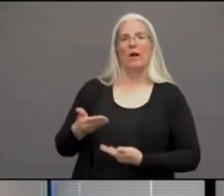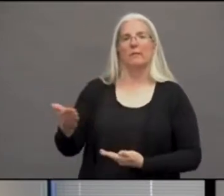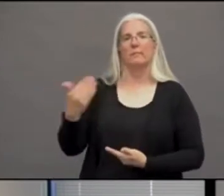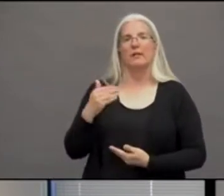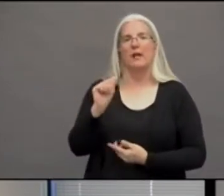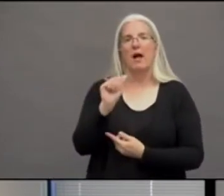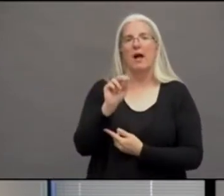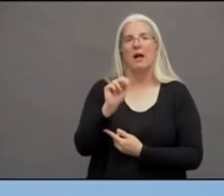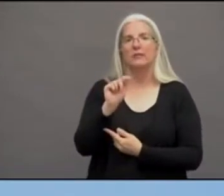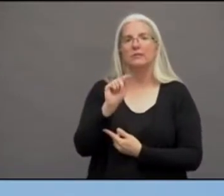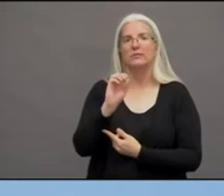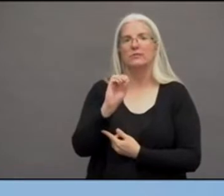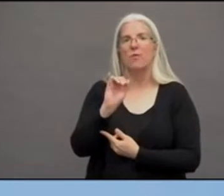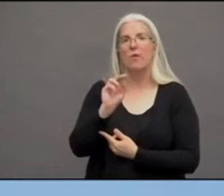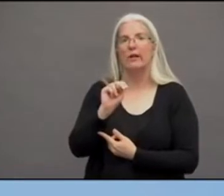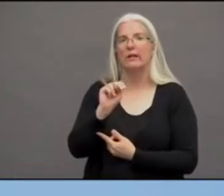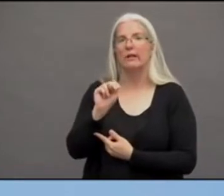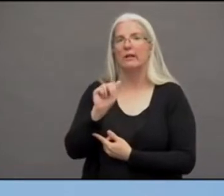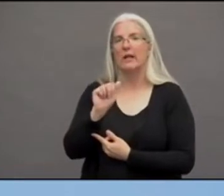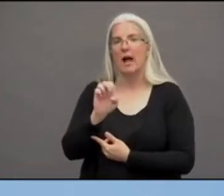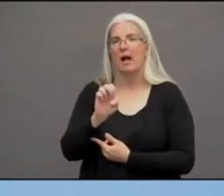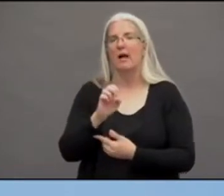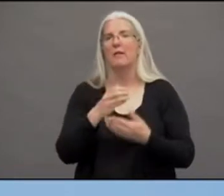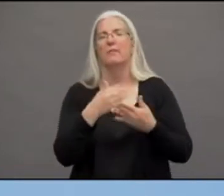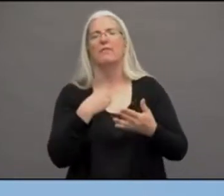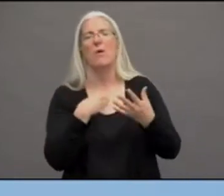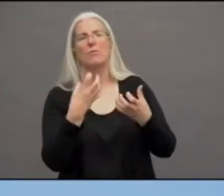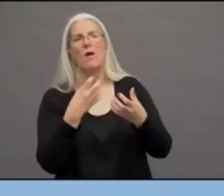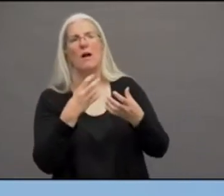that, one statement just came in, said